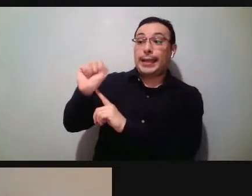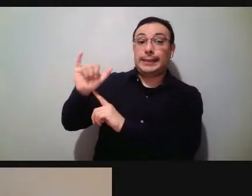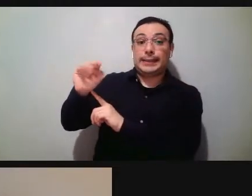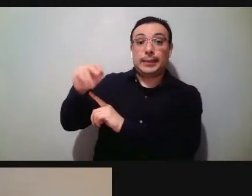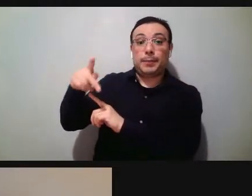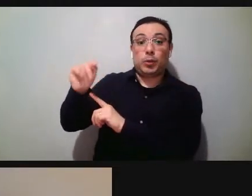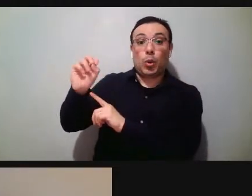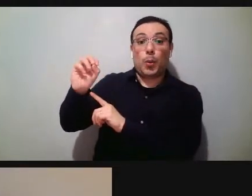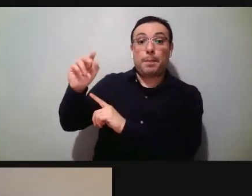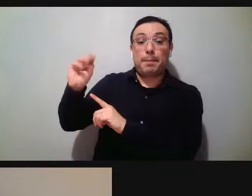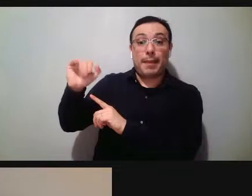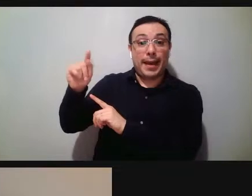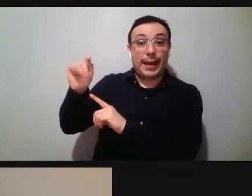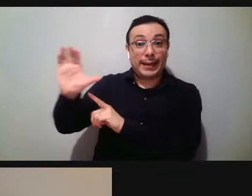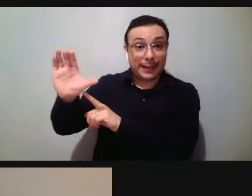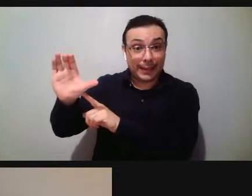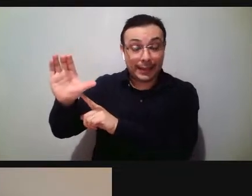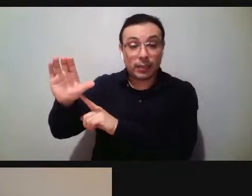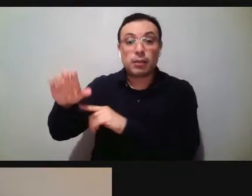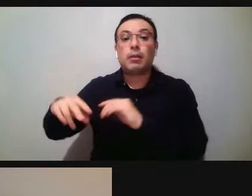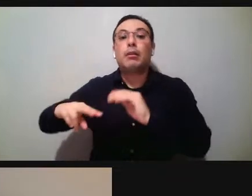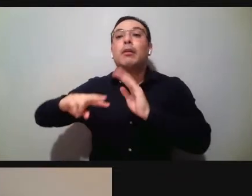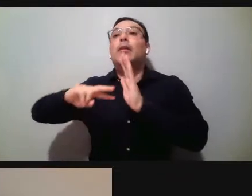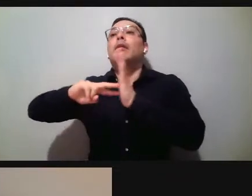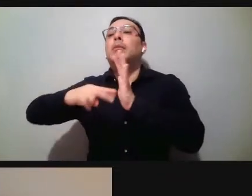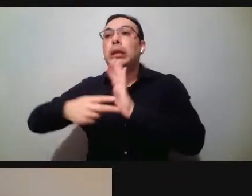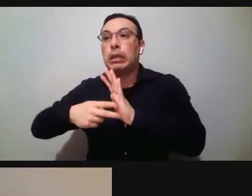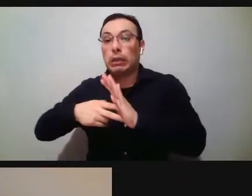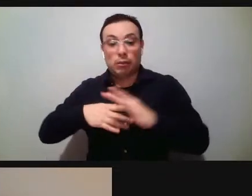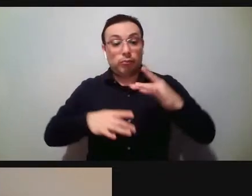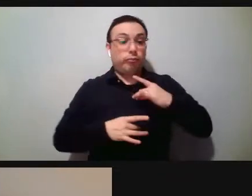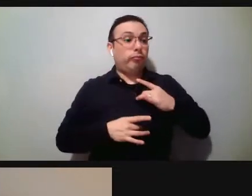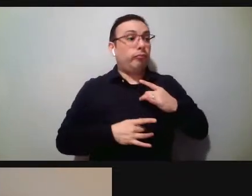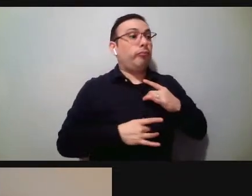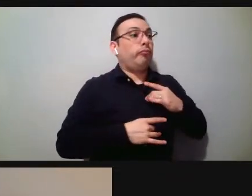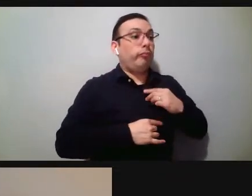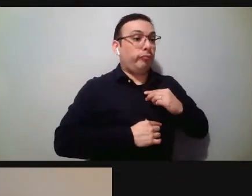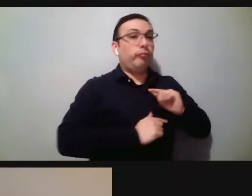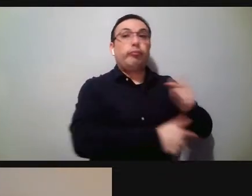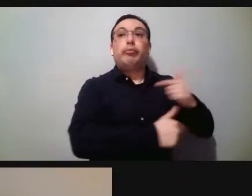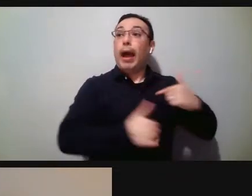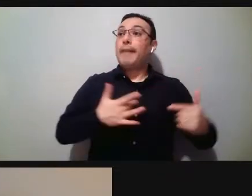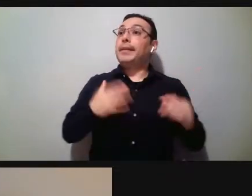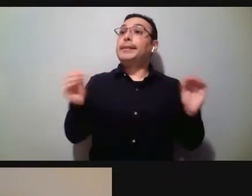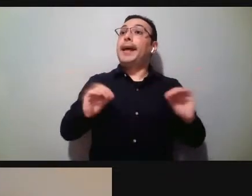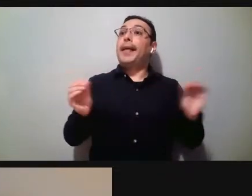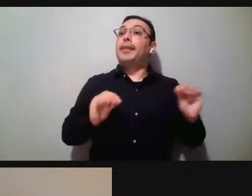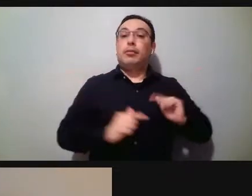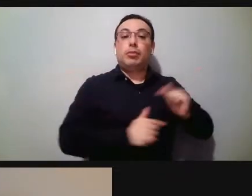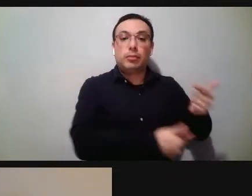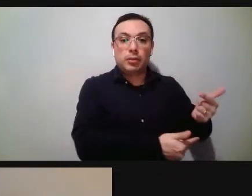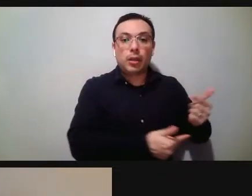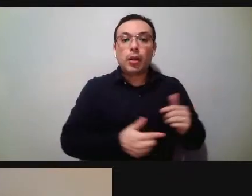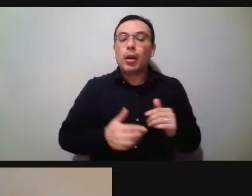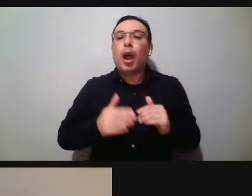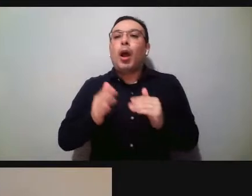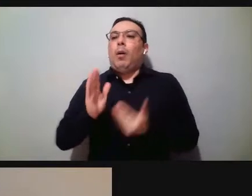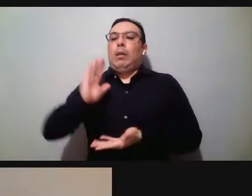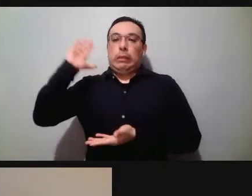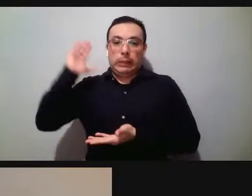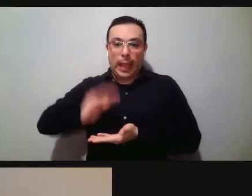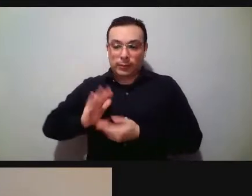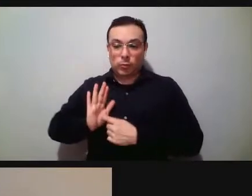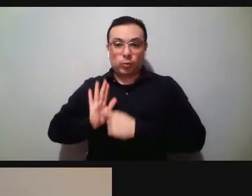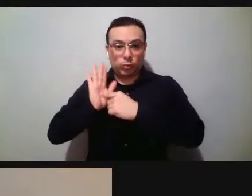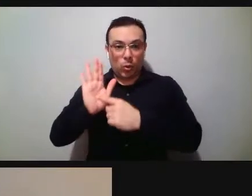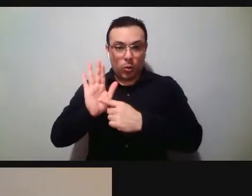able to transmit that, but they're effective at preventing symptomatic infection and then preventing hospitalization and